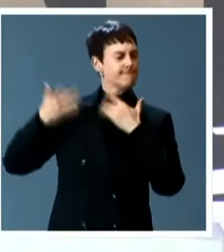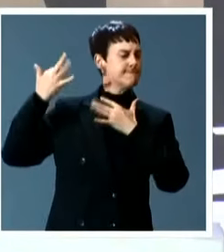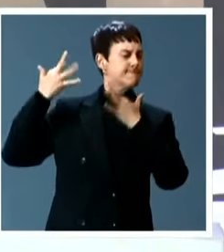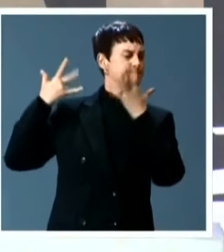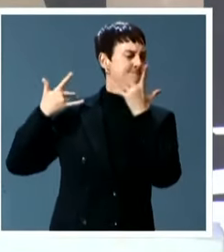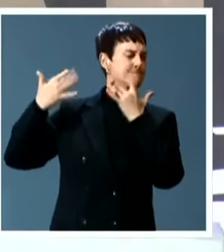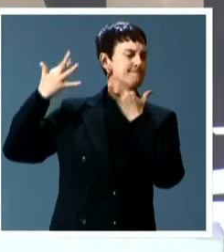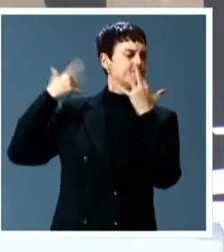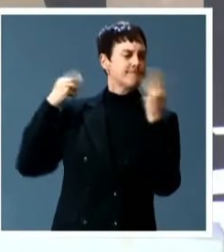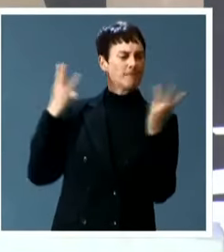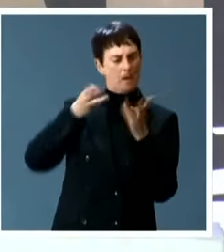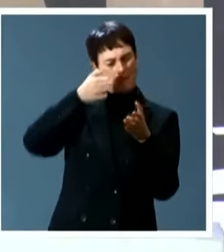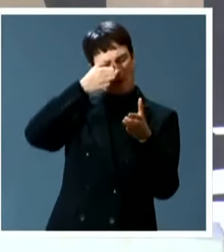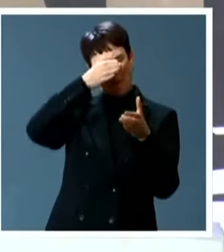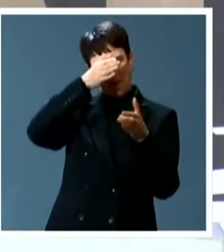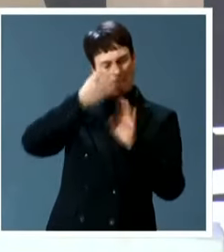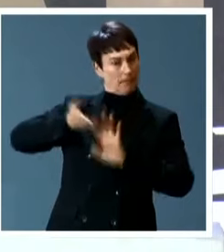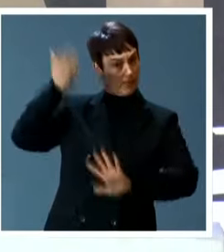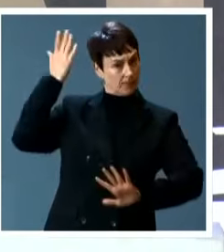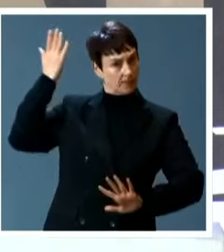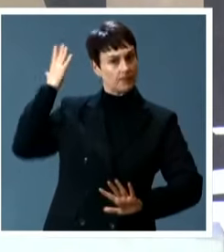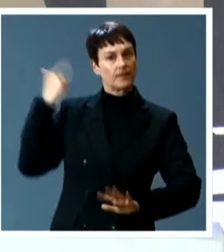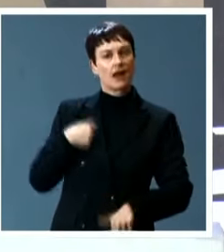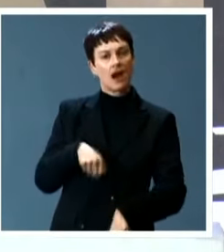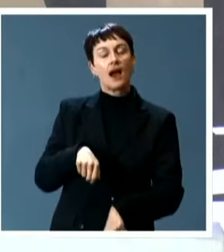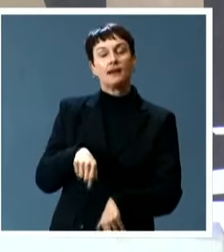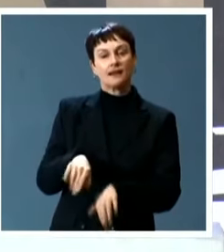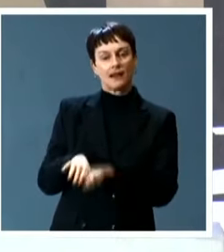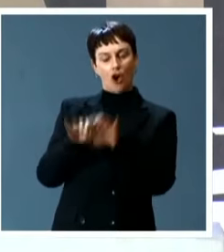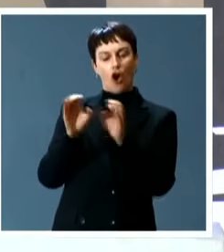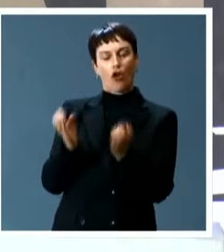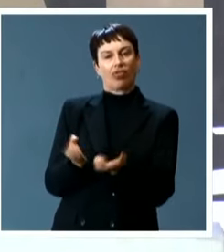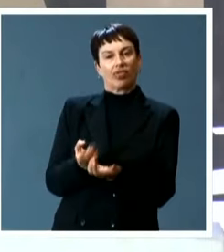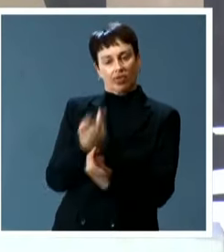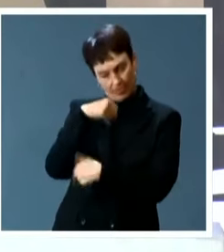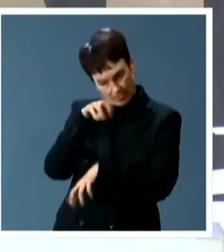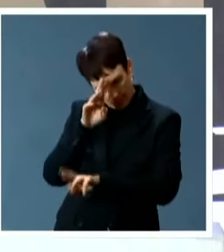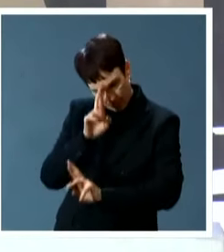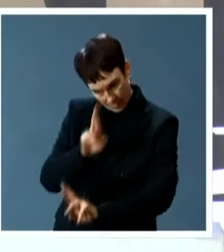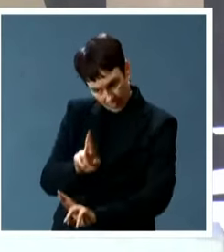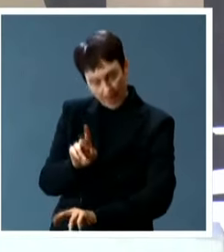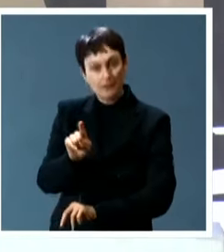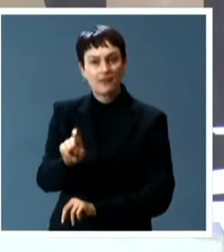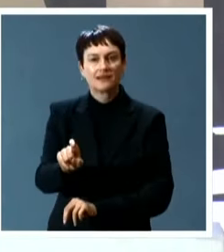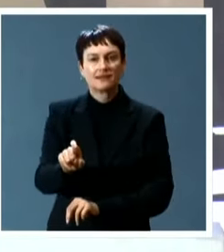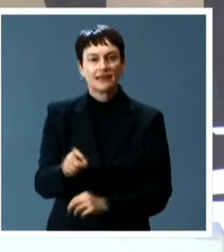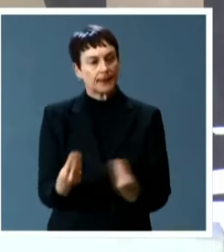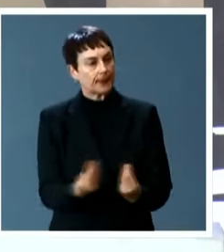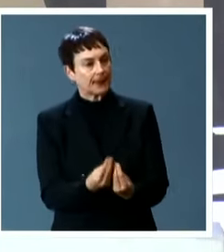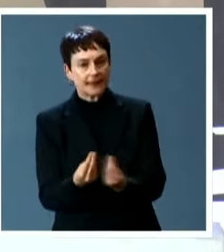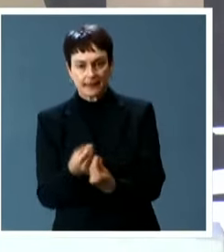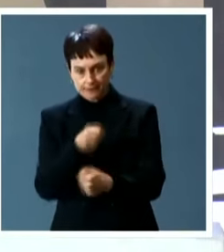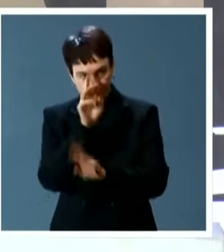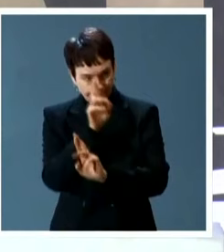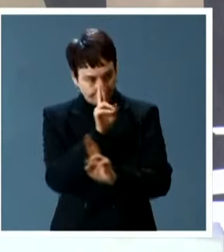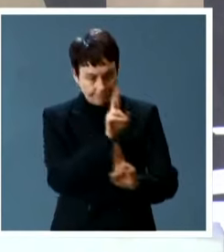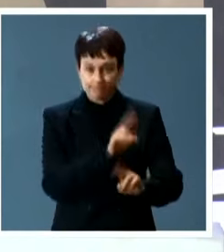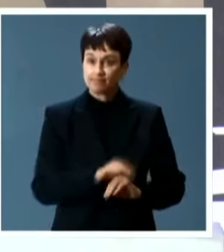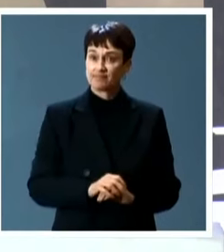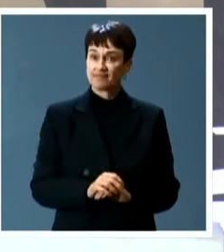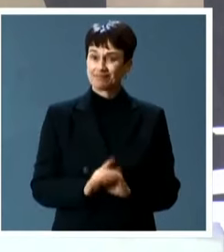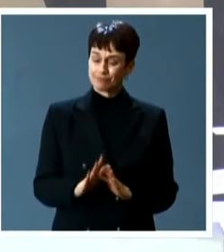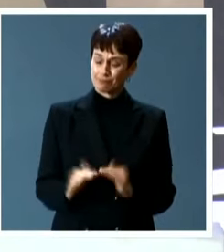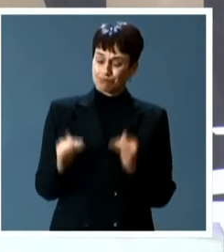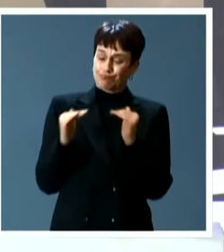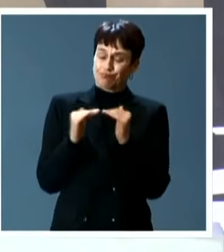that's rooted in respect for the earth and other species, that is committed to ending inequality and